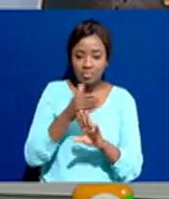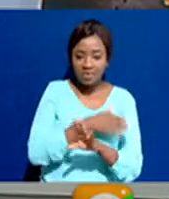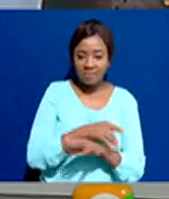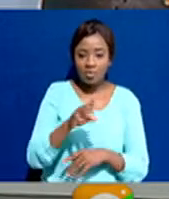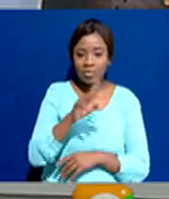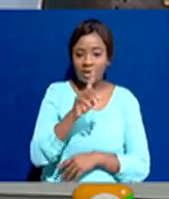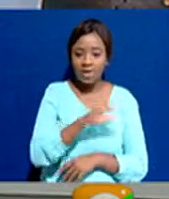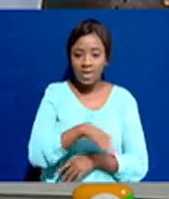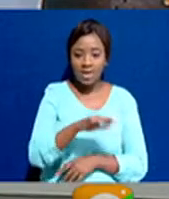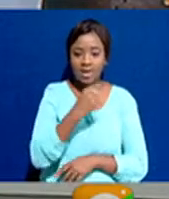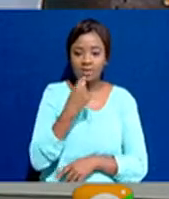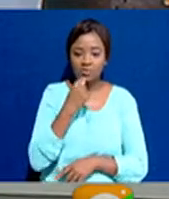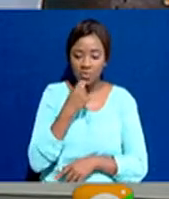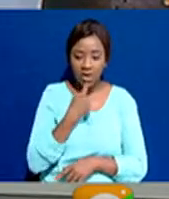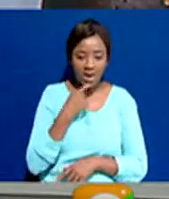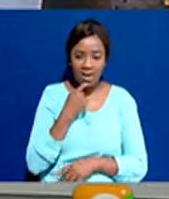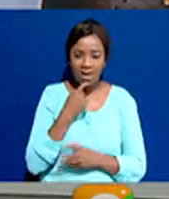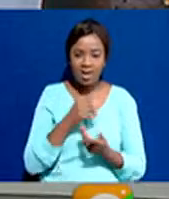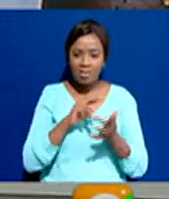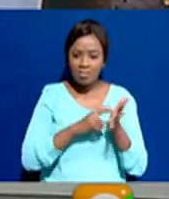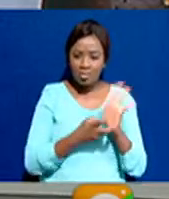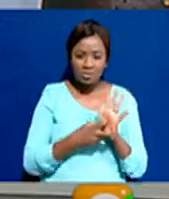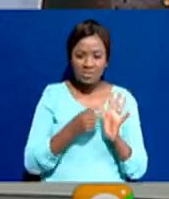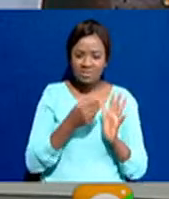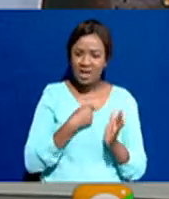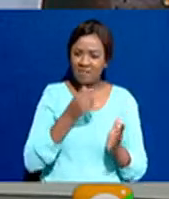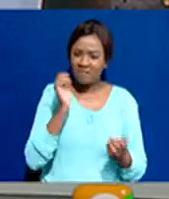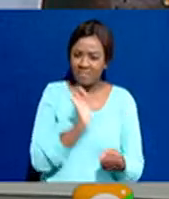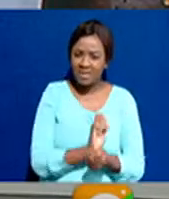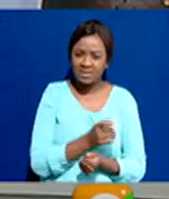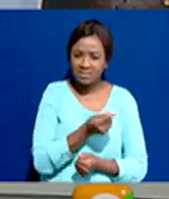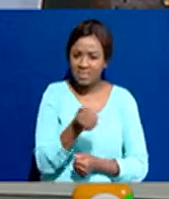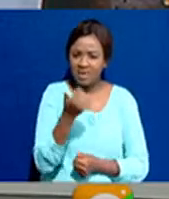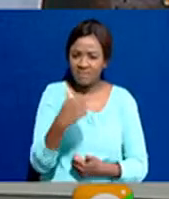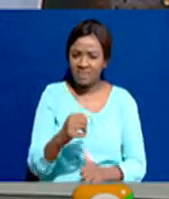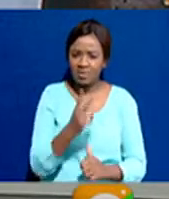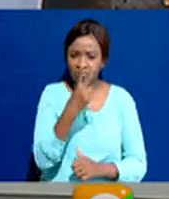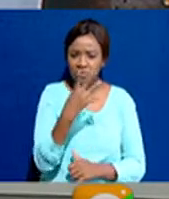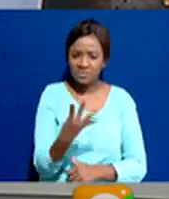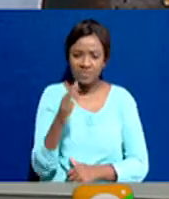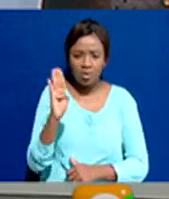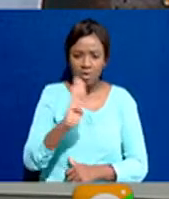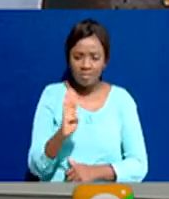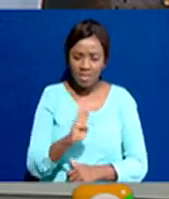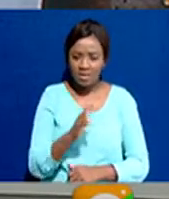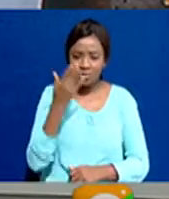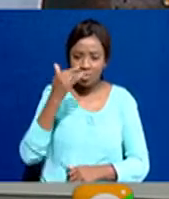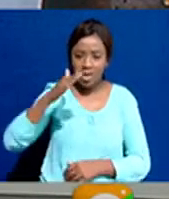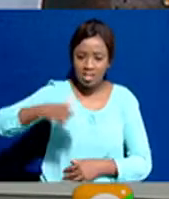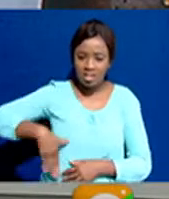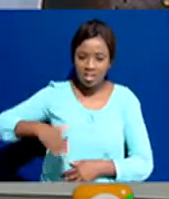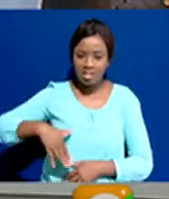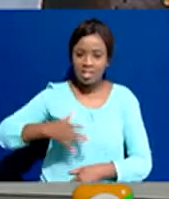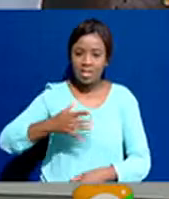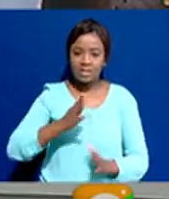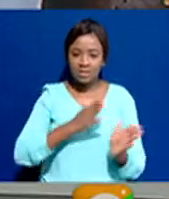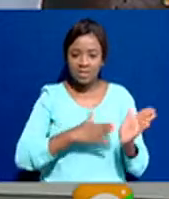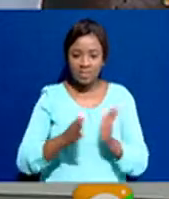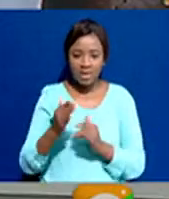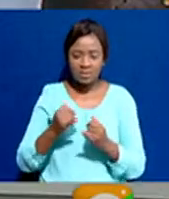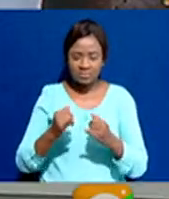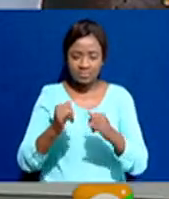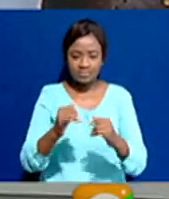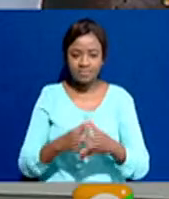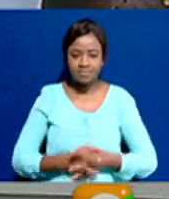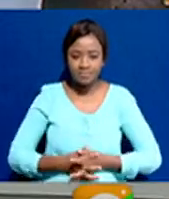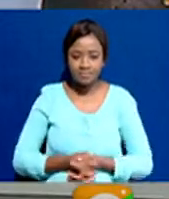Power Project queried over penalty fees of 24 billion shillings it charged the government for delays in connection of its plant to the national